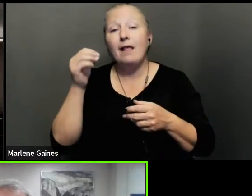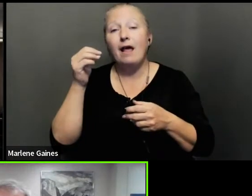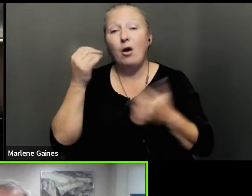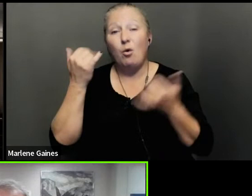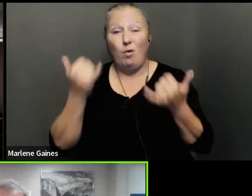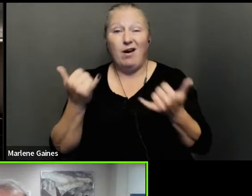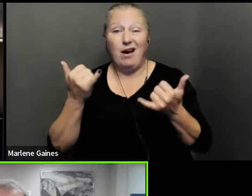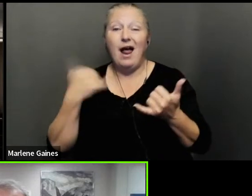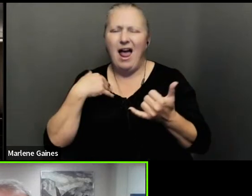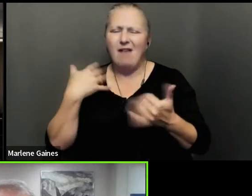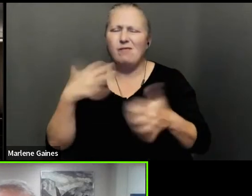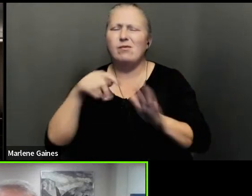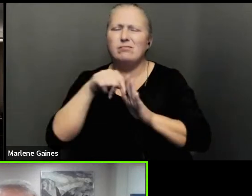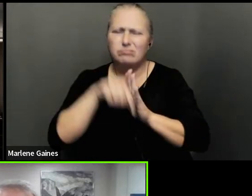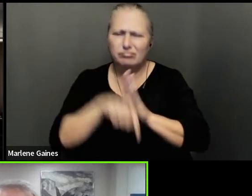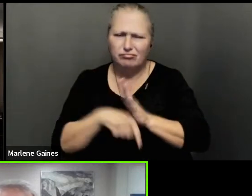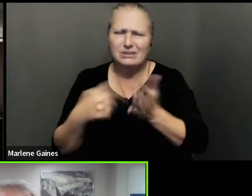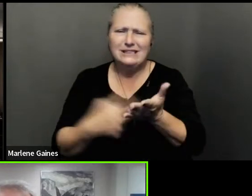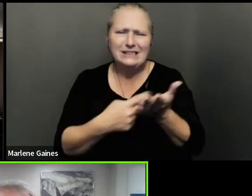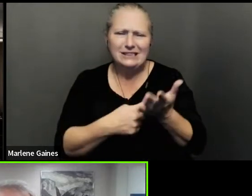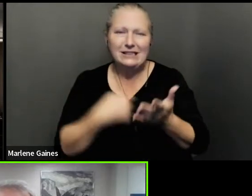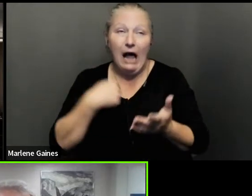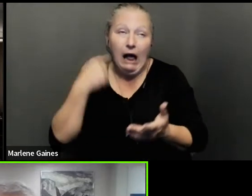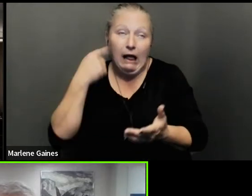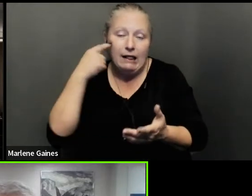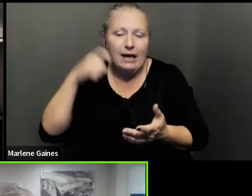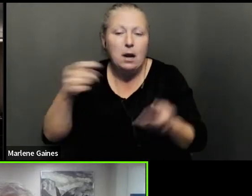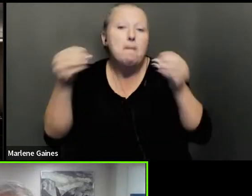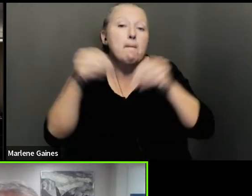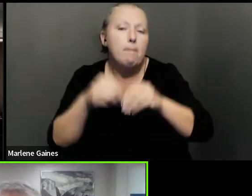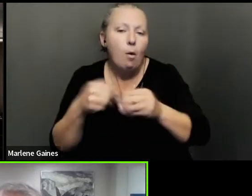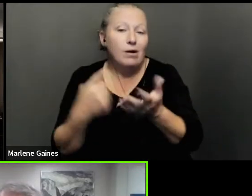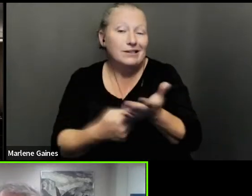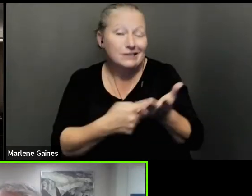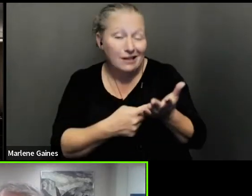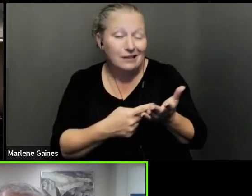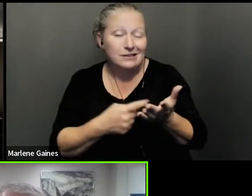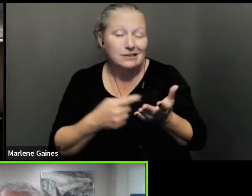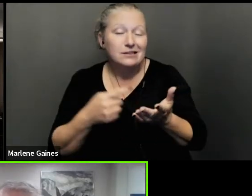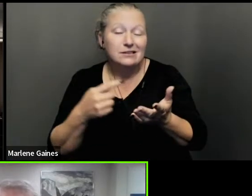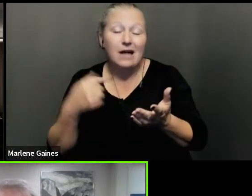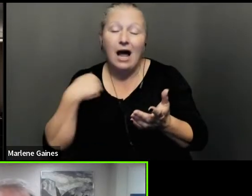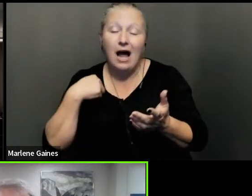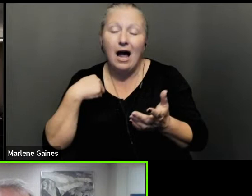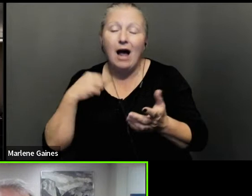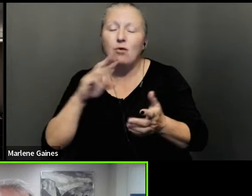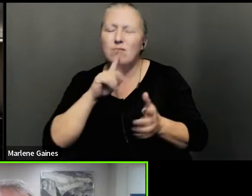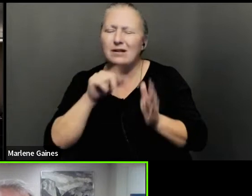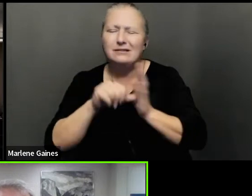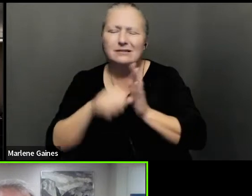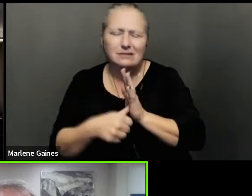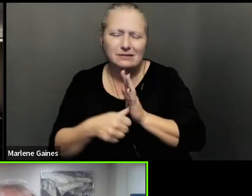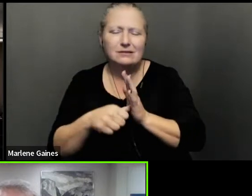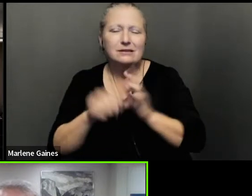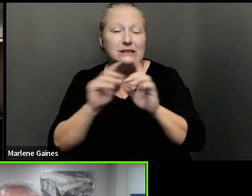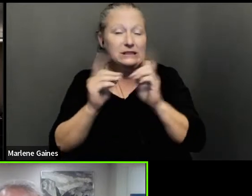some thorough discussion. I think there needs to be more discussion, and most importantly, I implore the district and the board